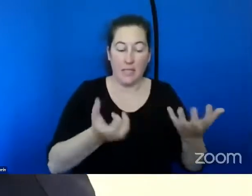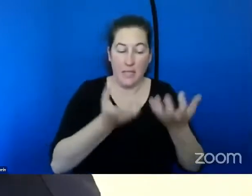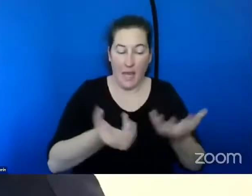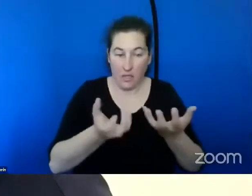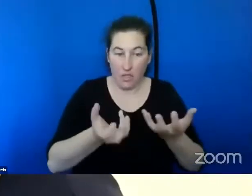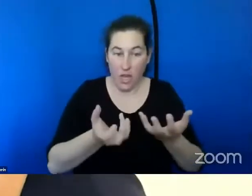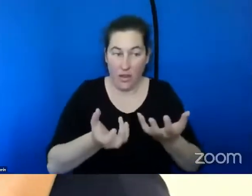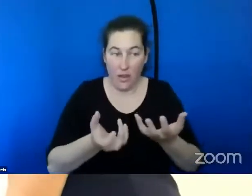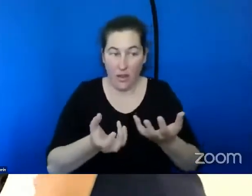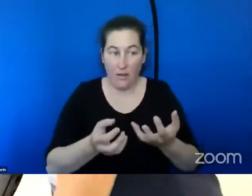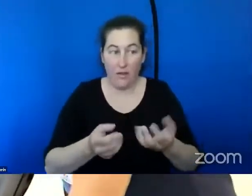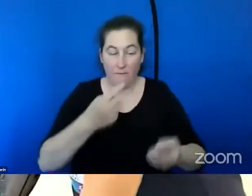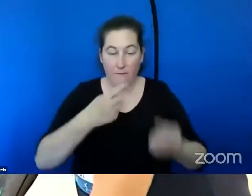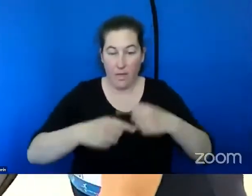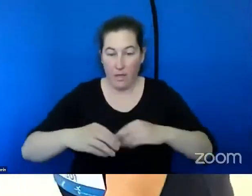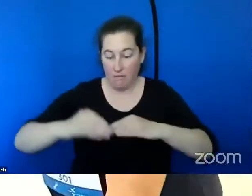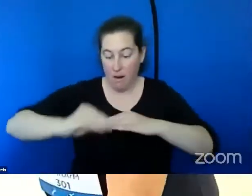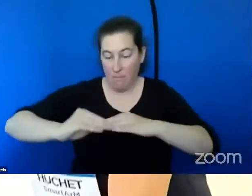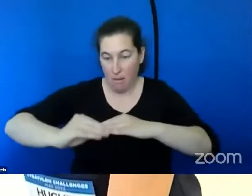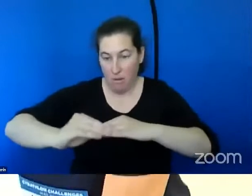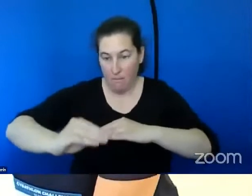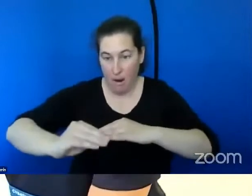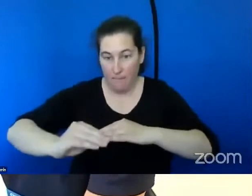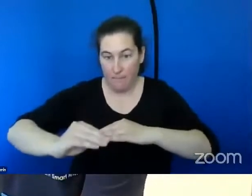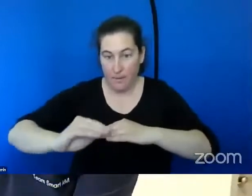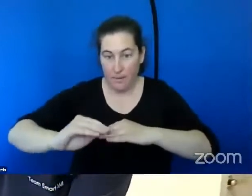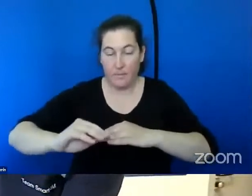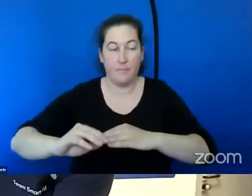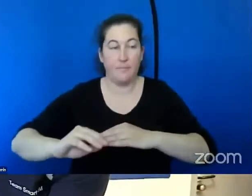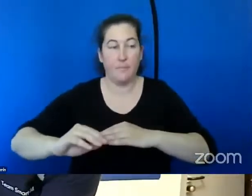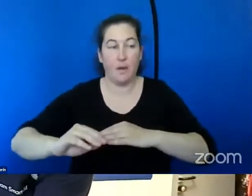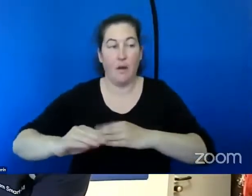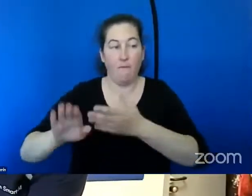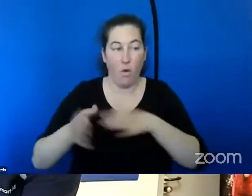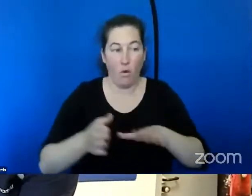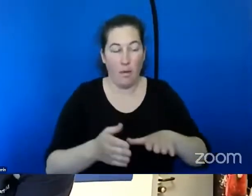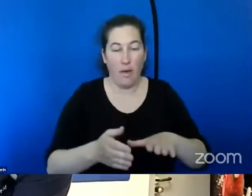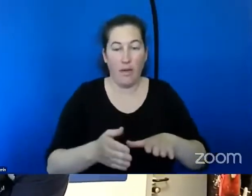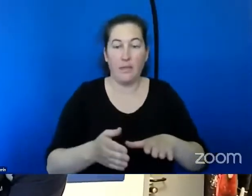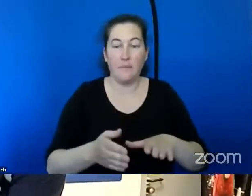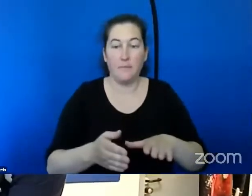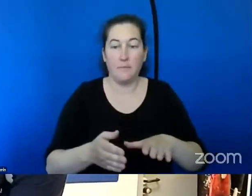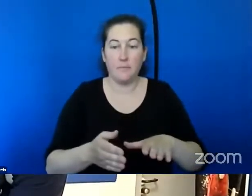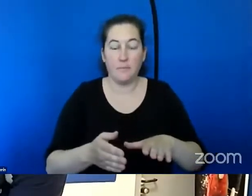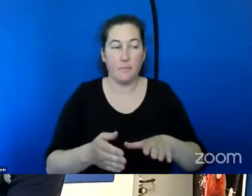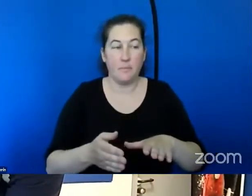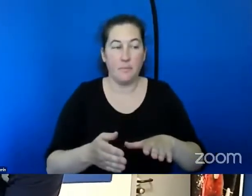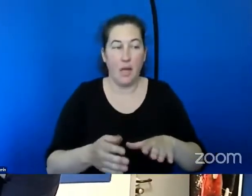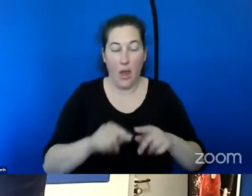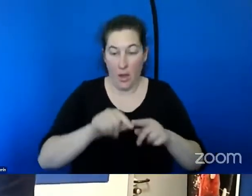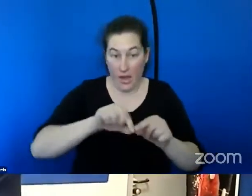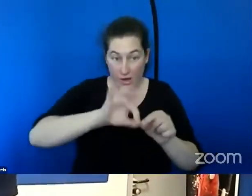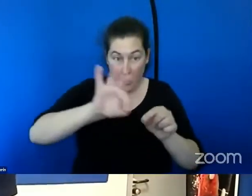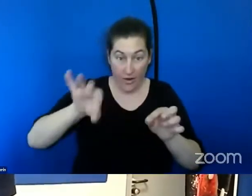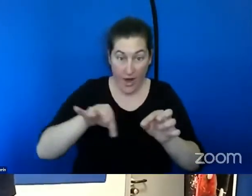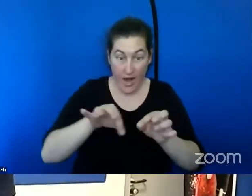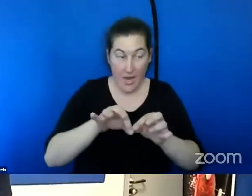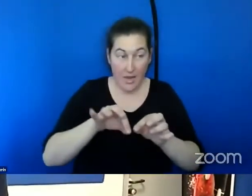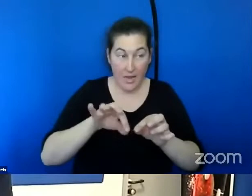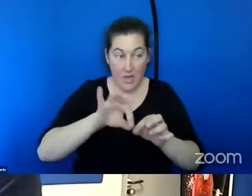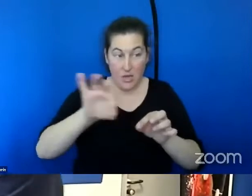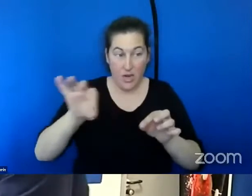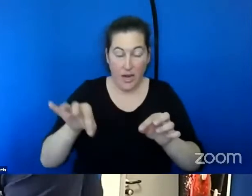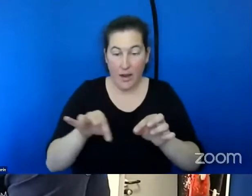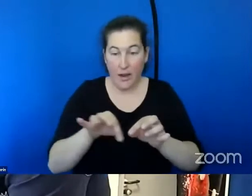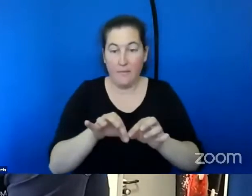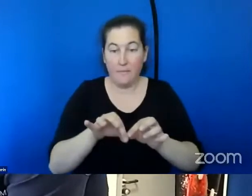clock. This is looking good, Roland. It's looking good, and you see how good he can cope with different objects. We have now here